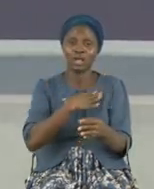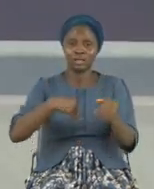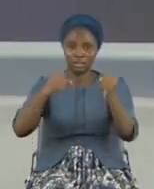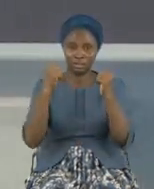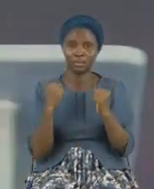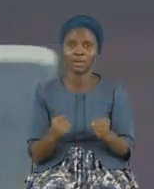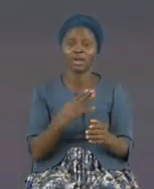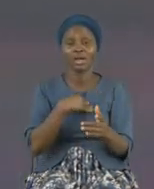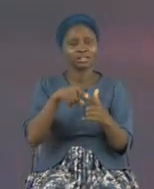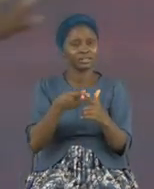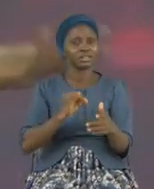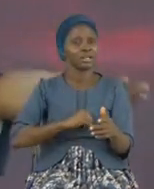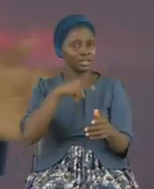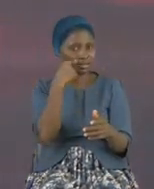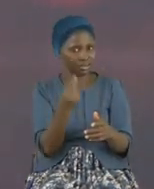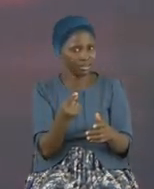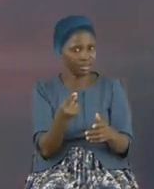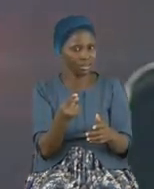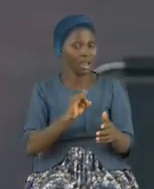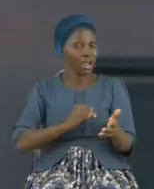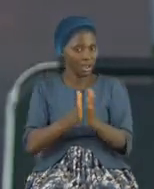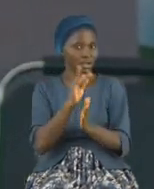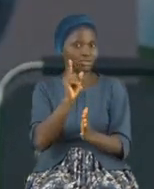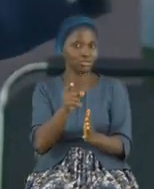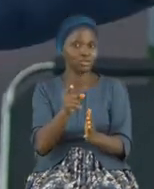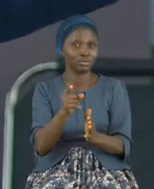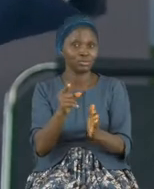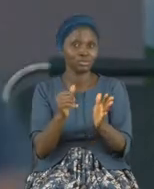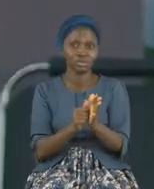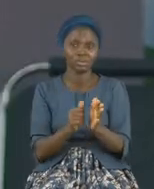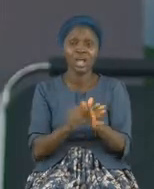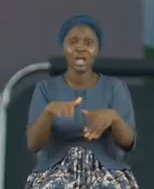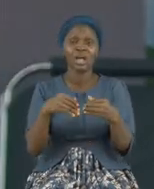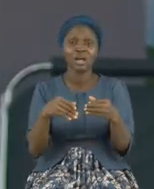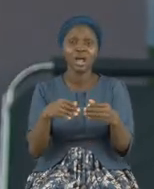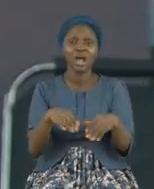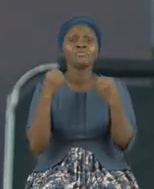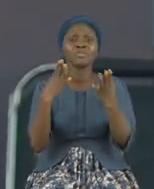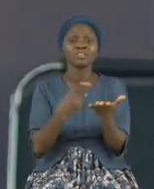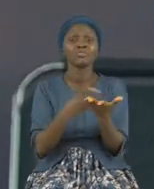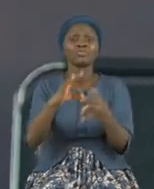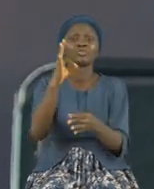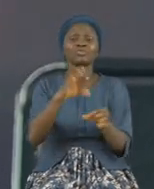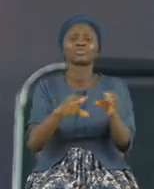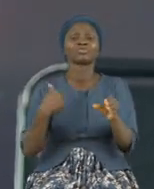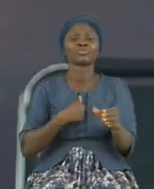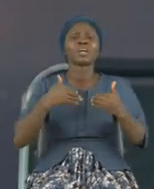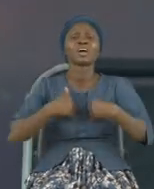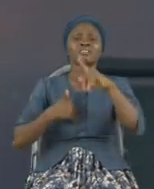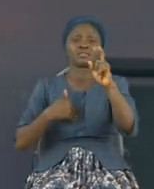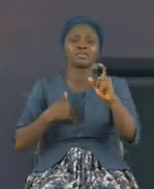then I said, I asked you, how many Holy Ghosts do we have? And we responded,